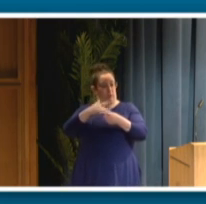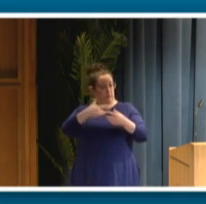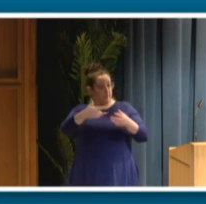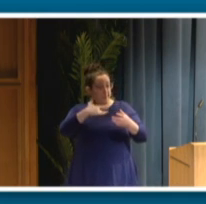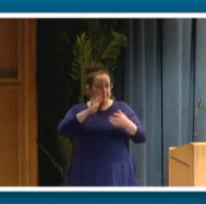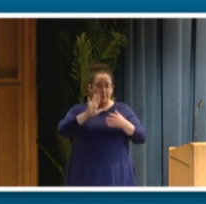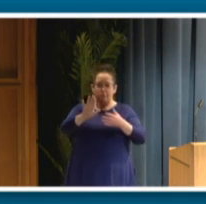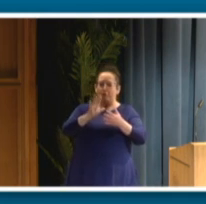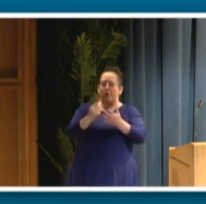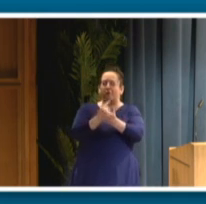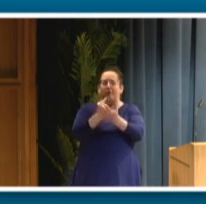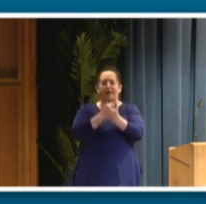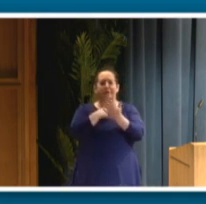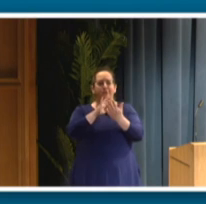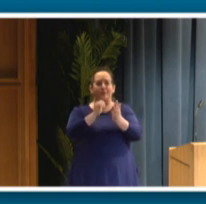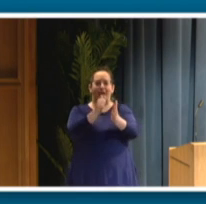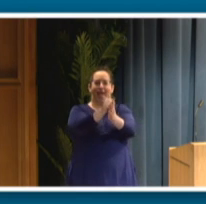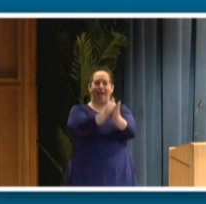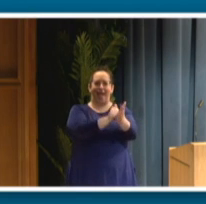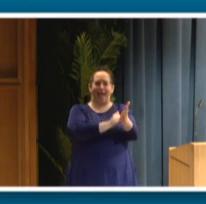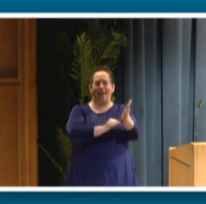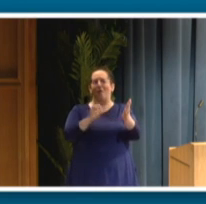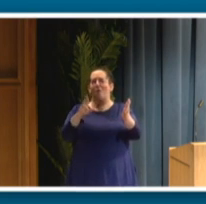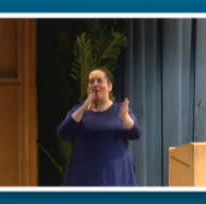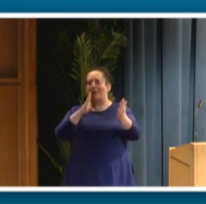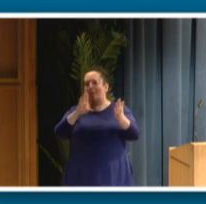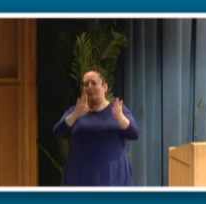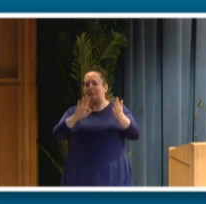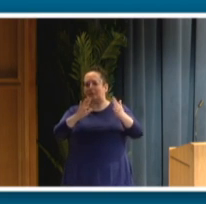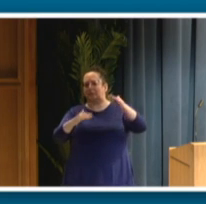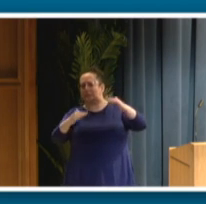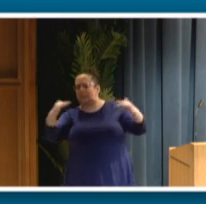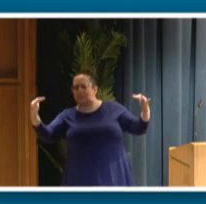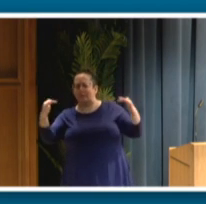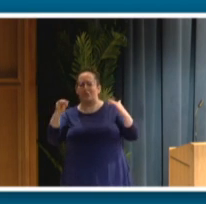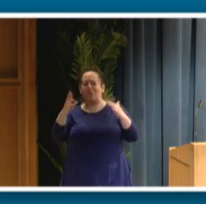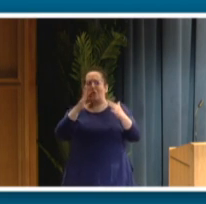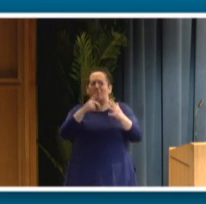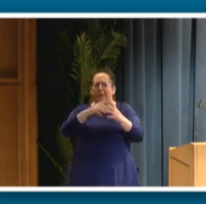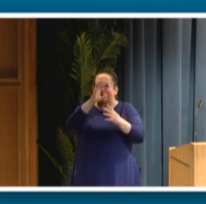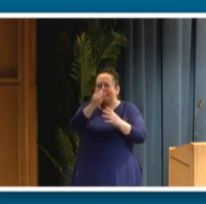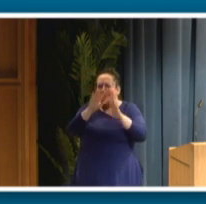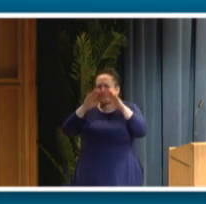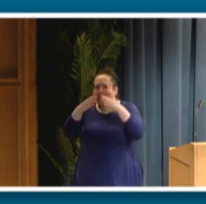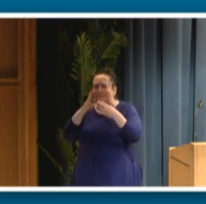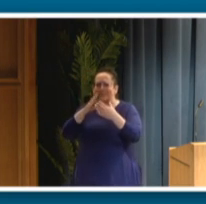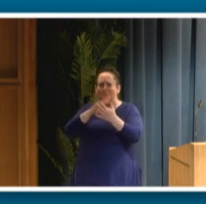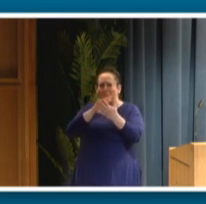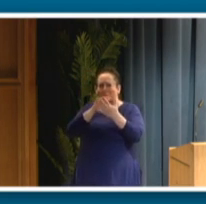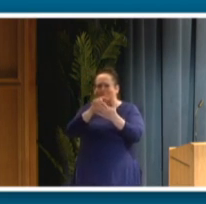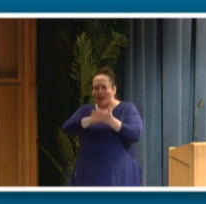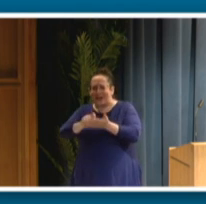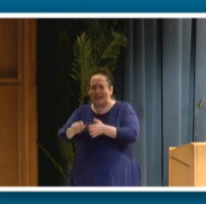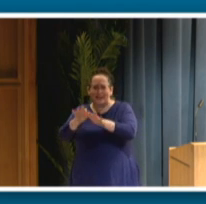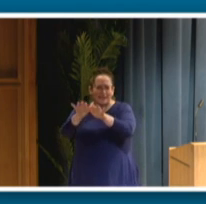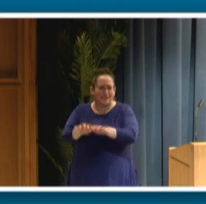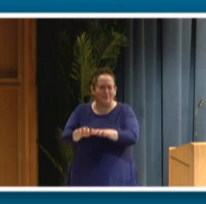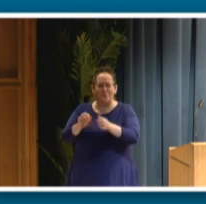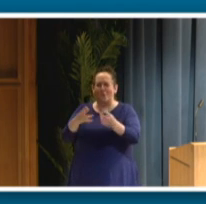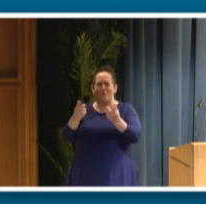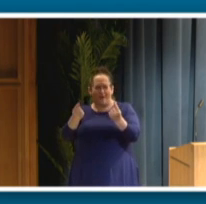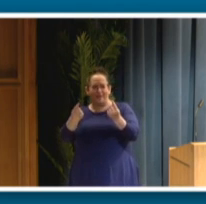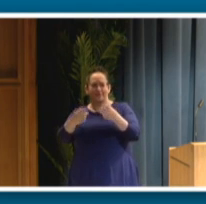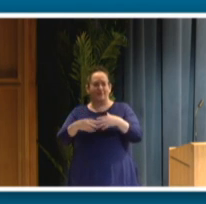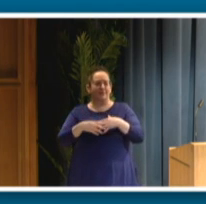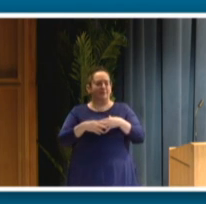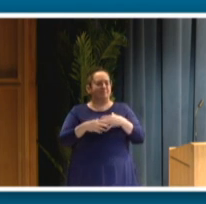student? Were you a good student? Were you always interested in writing? What was your experience like? We elementary school, so I've never